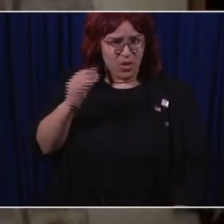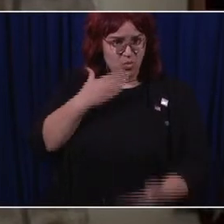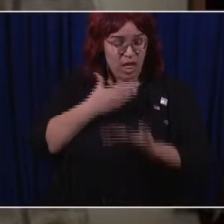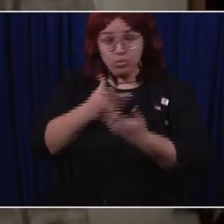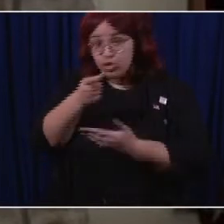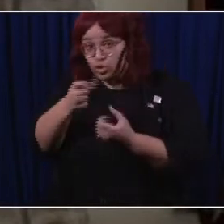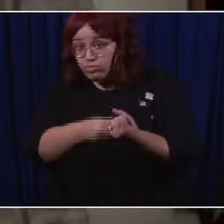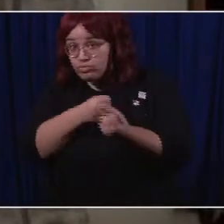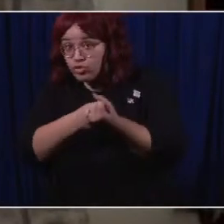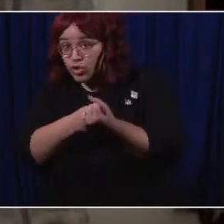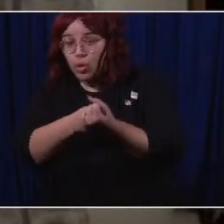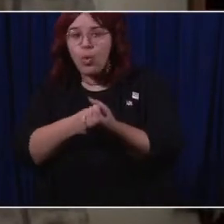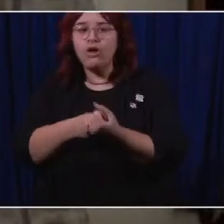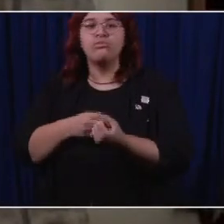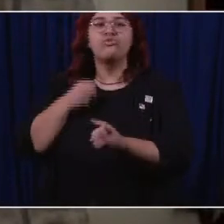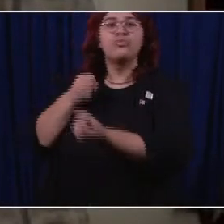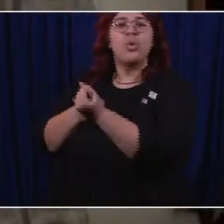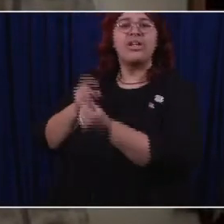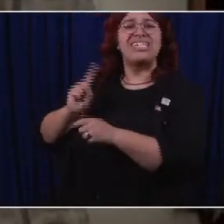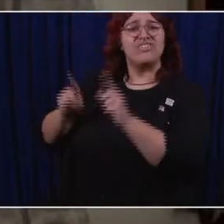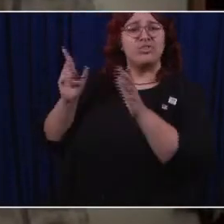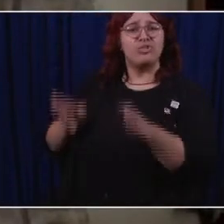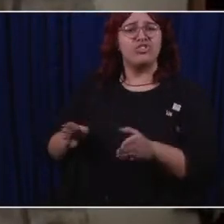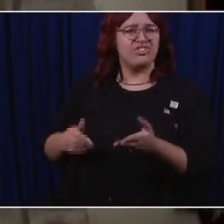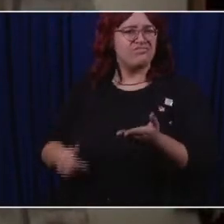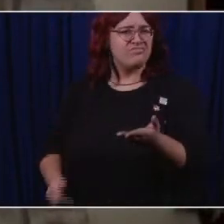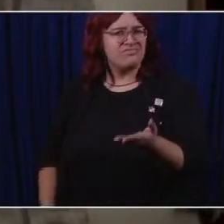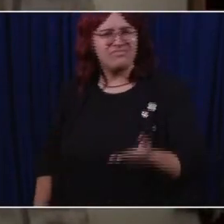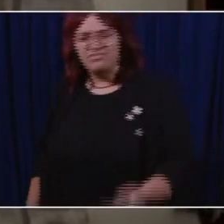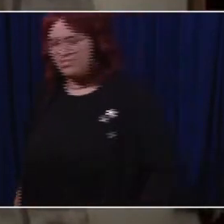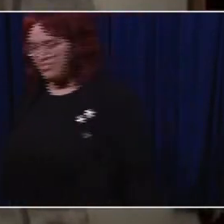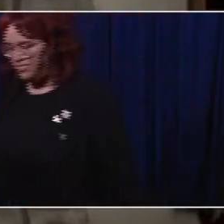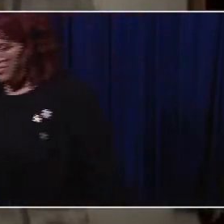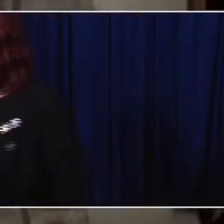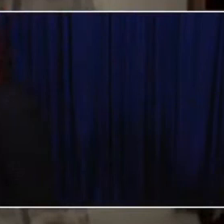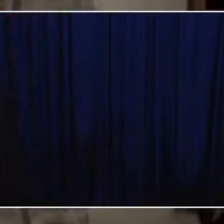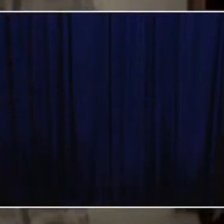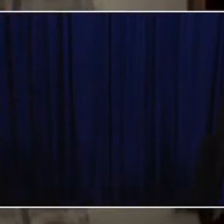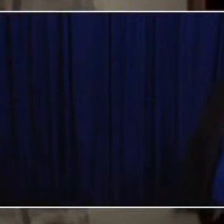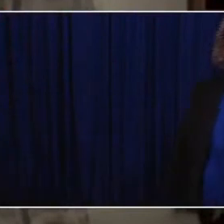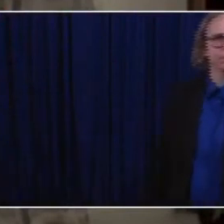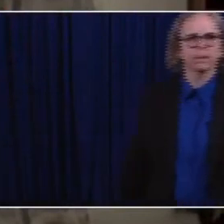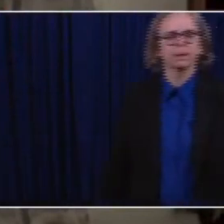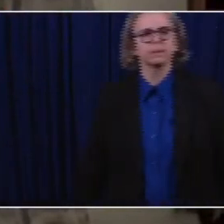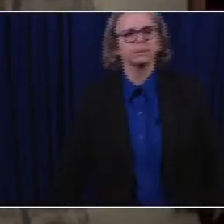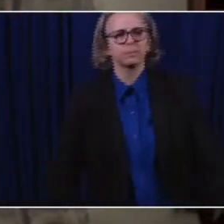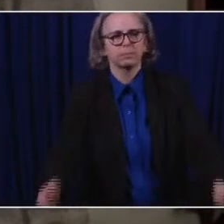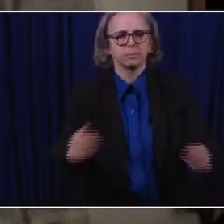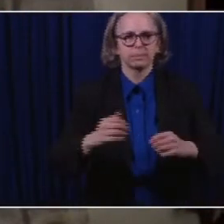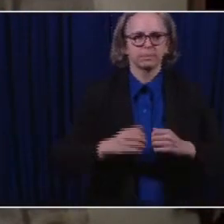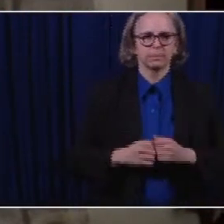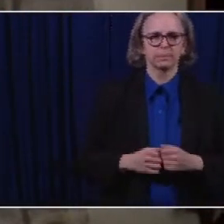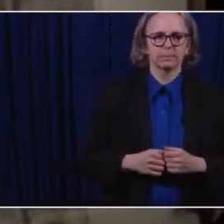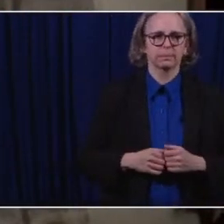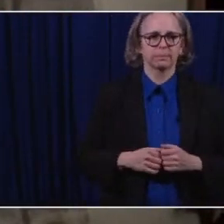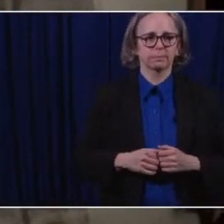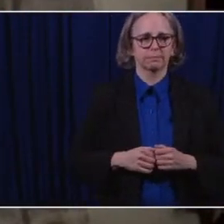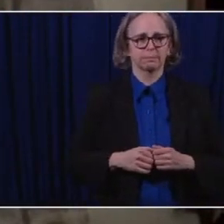or would you endorse against her? I'm going to stay out of Democrat primaries, so no comment.